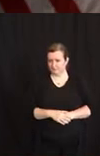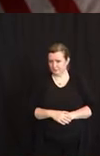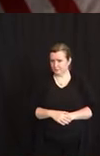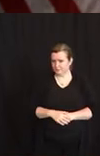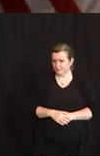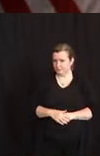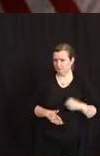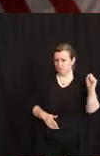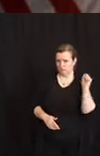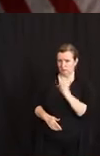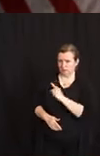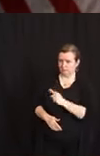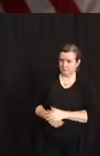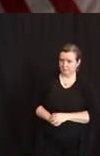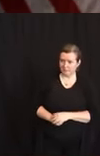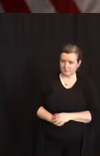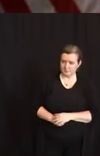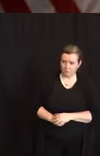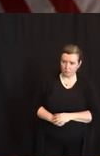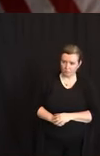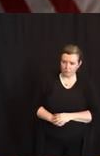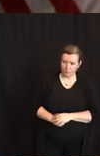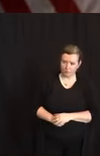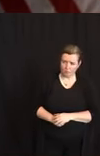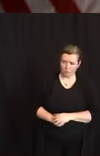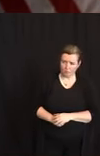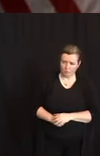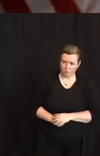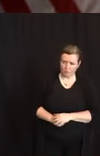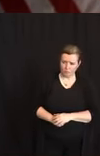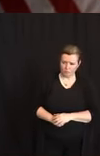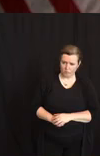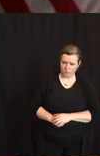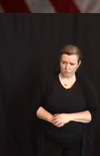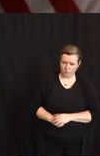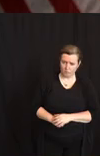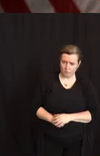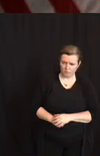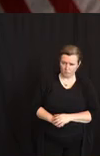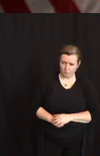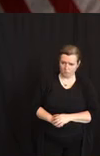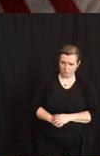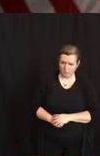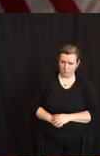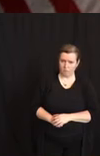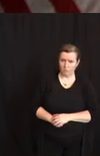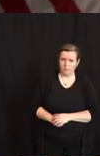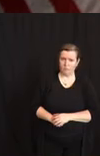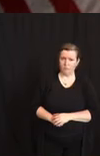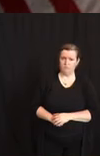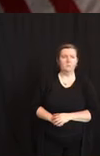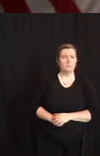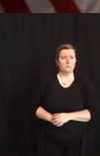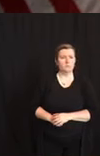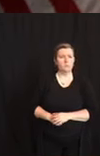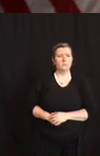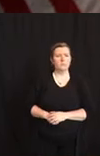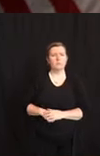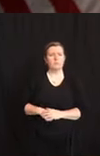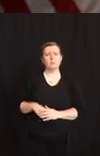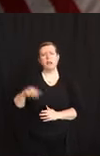saying the Bill of Rights is above your pay grade. Attorney General Barr recently said that certain governors have been infringing on constitutional rights. He